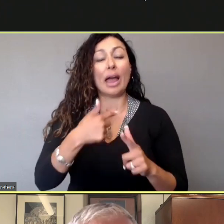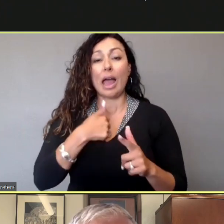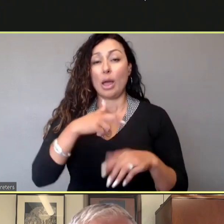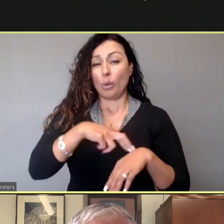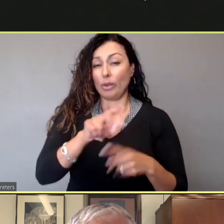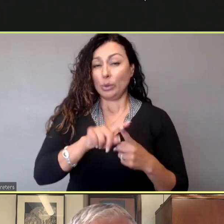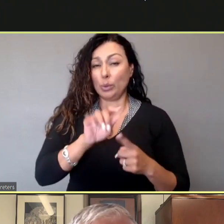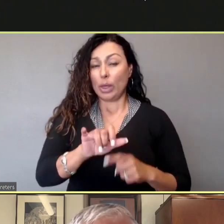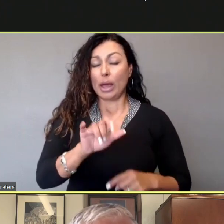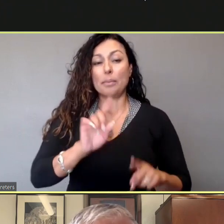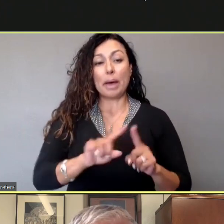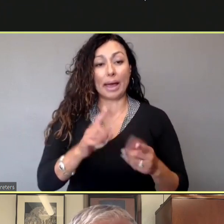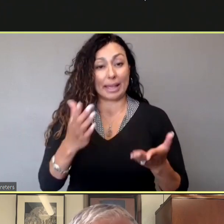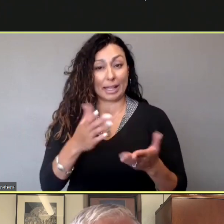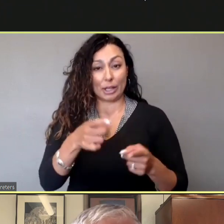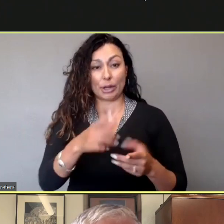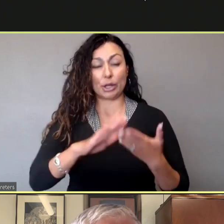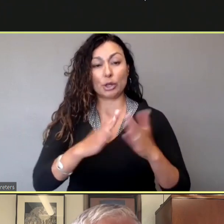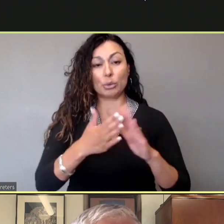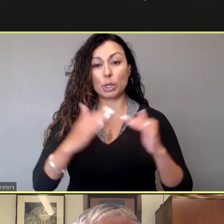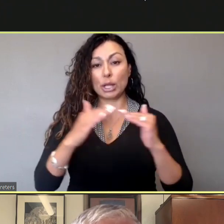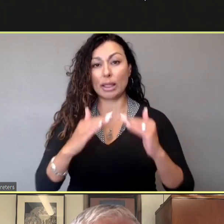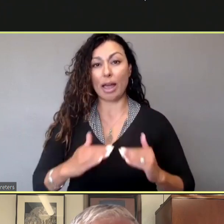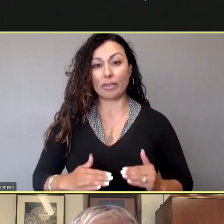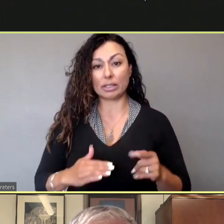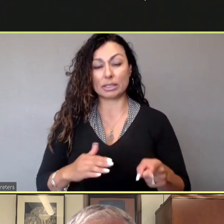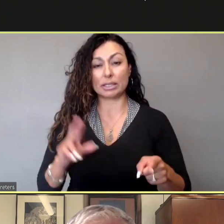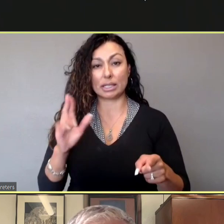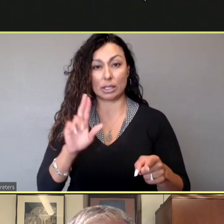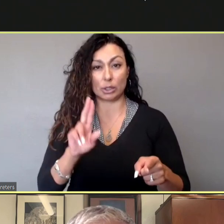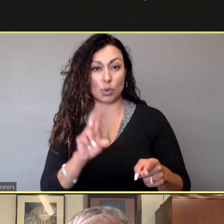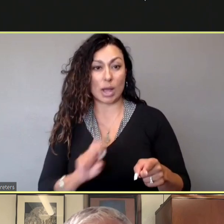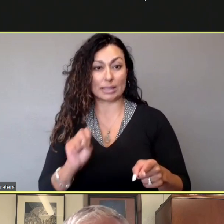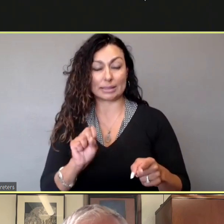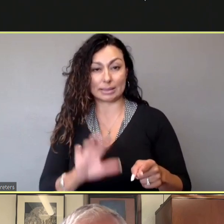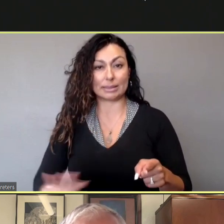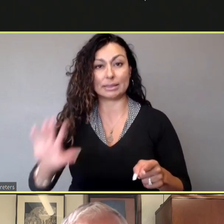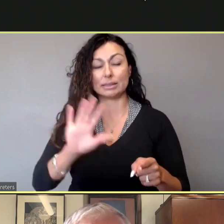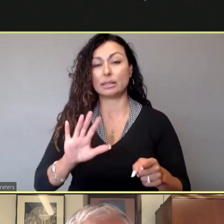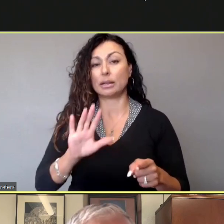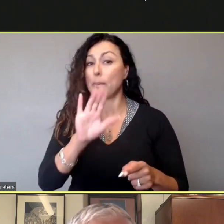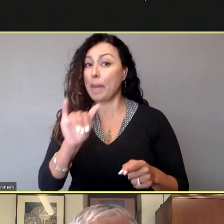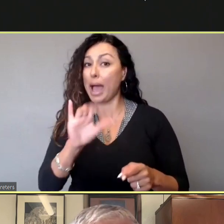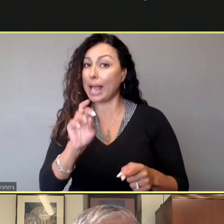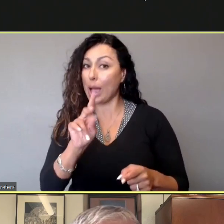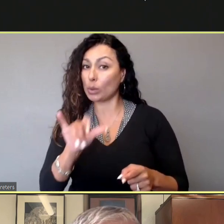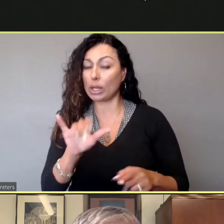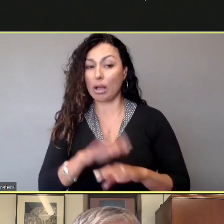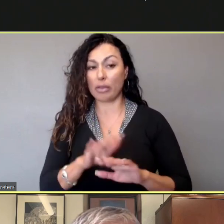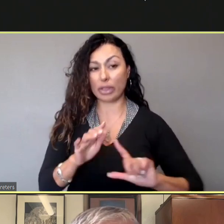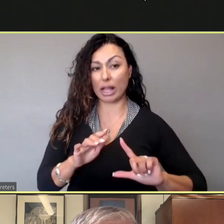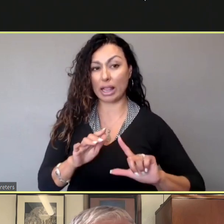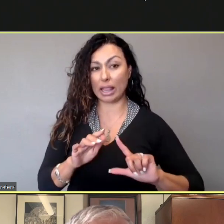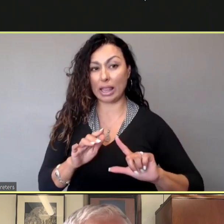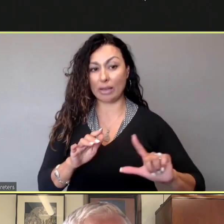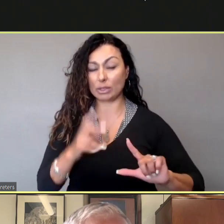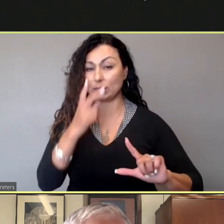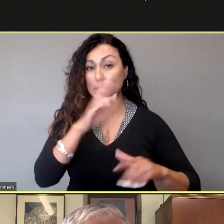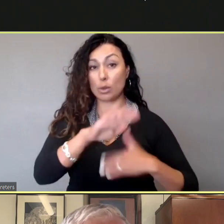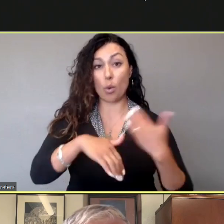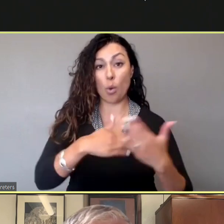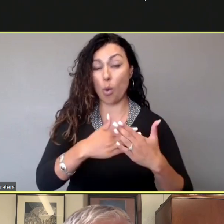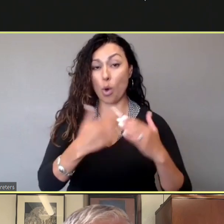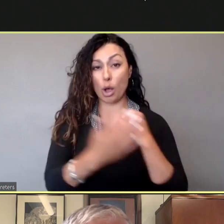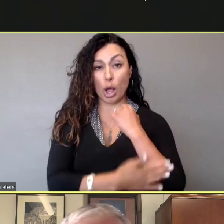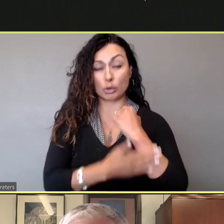but here are the community levels in the United States by county. On the left, you can see the whole country, and you can